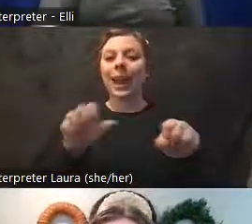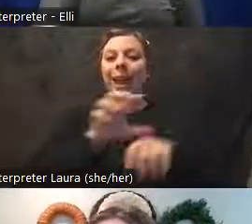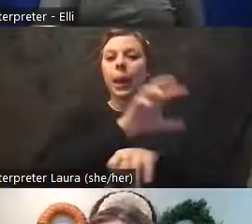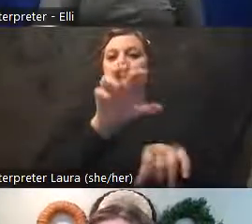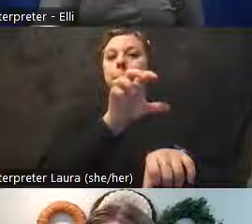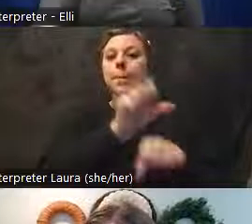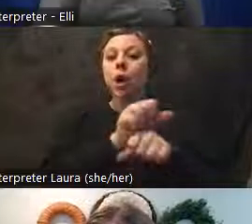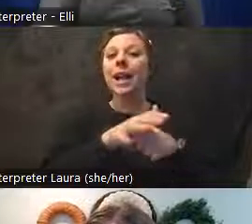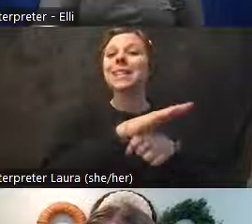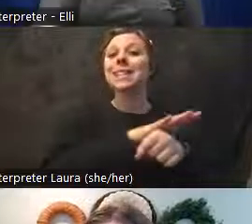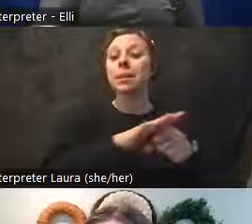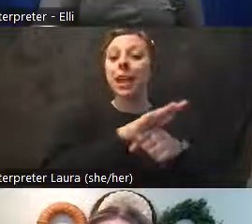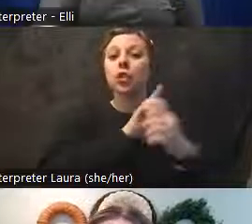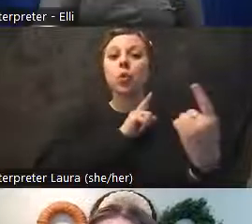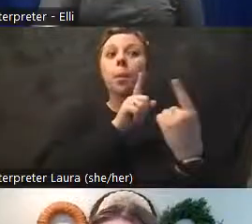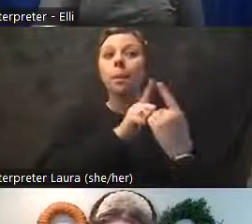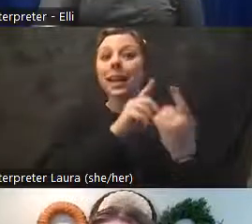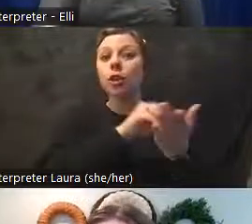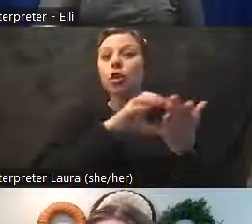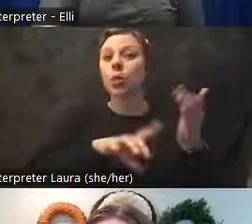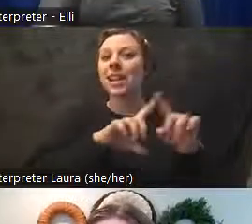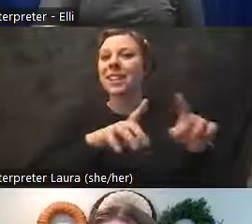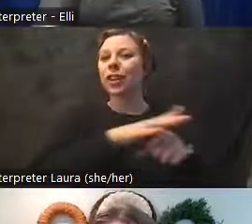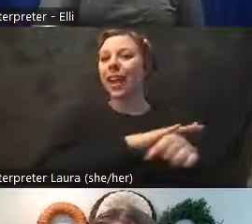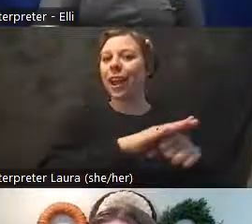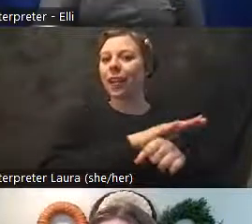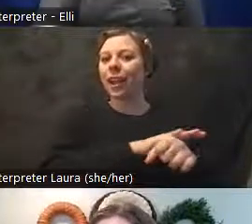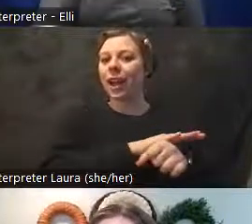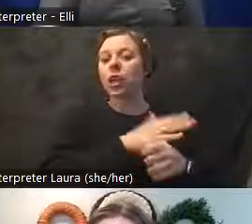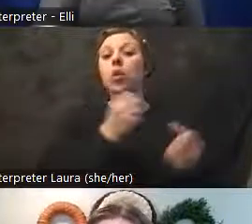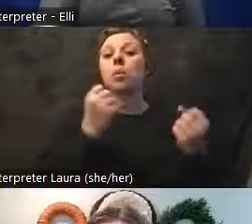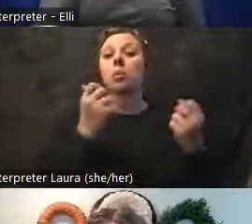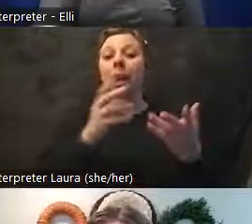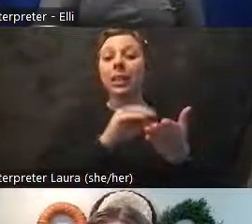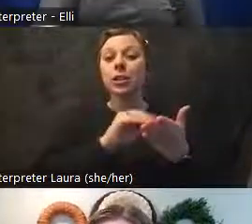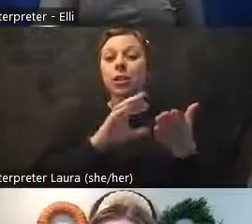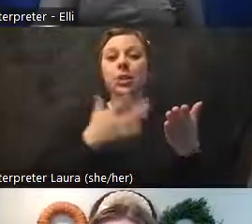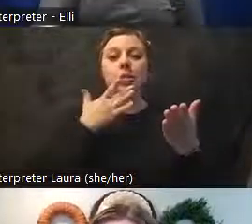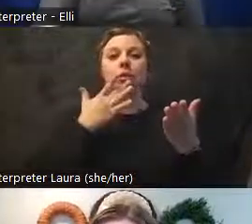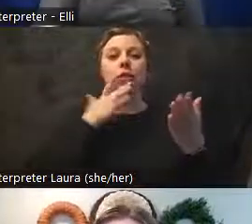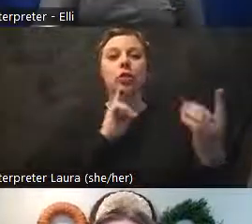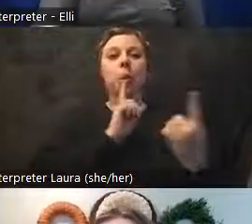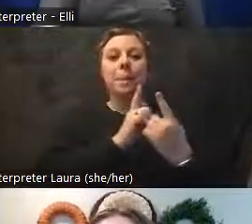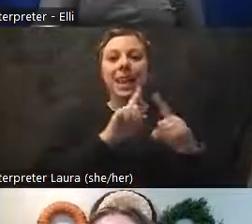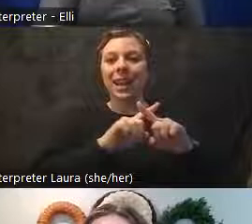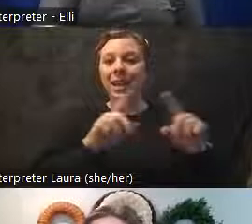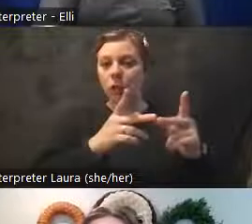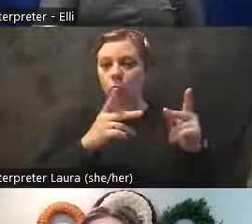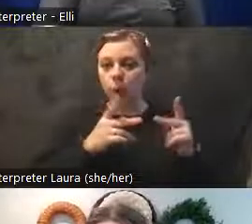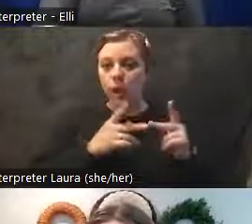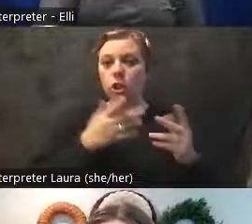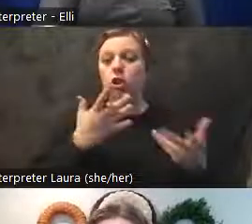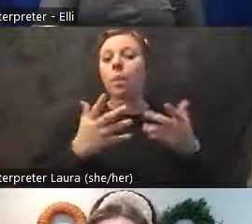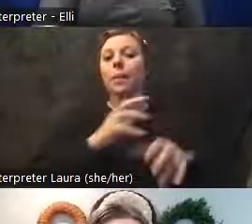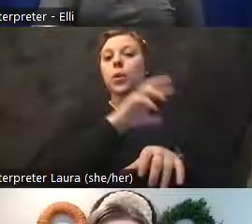meet students where they are. So a lot of my students preferred to meet me at another location on campus. So can you book out a